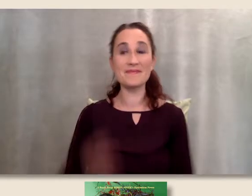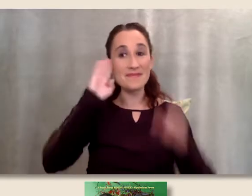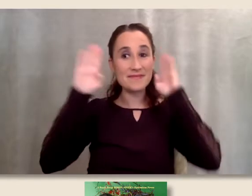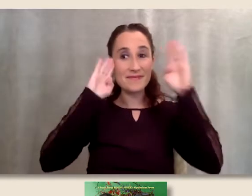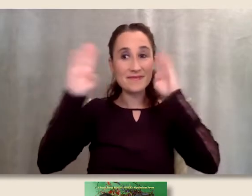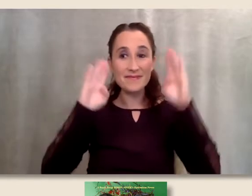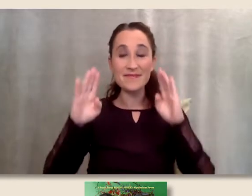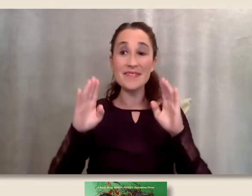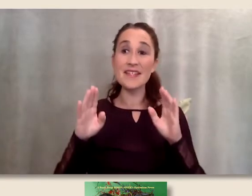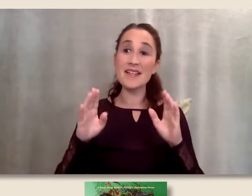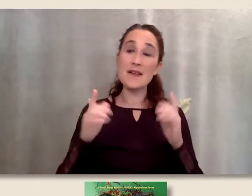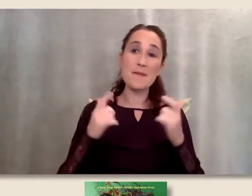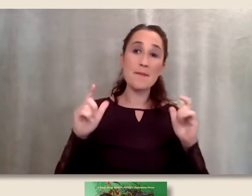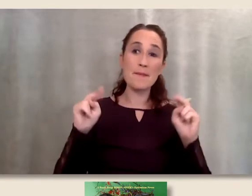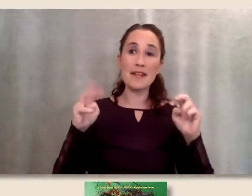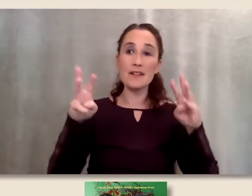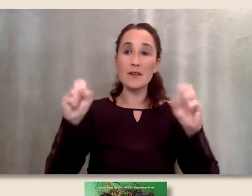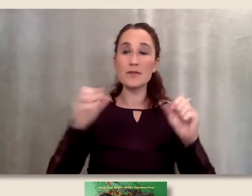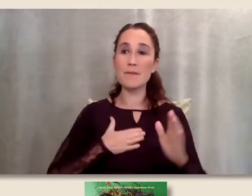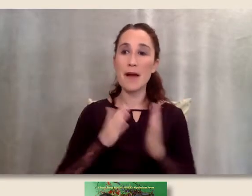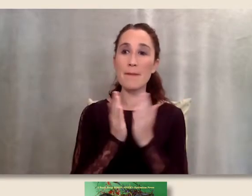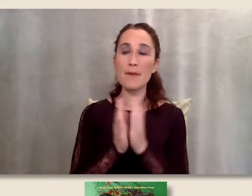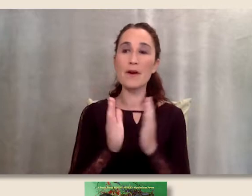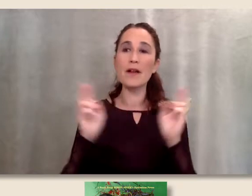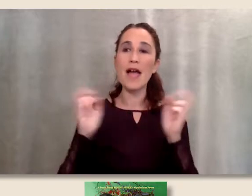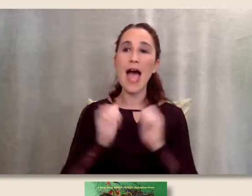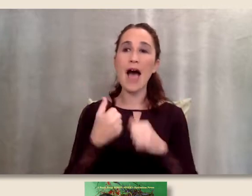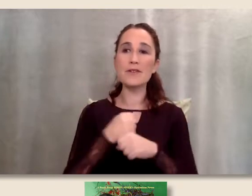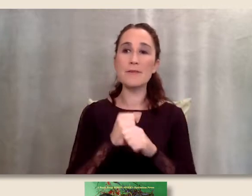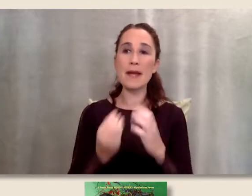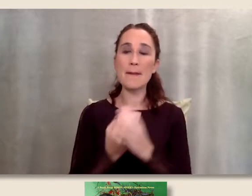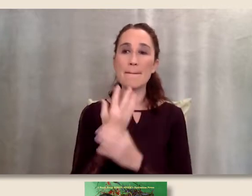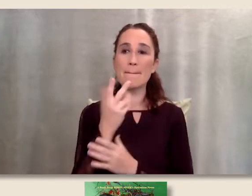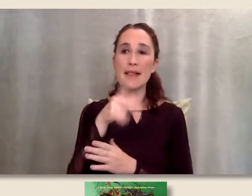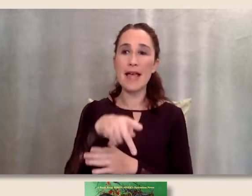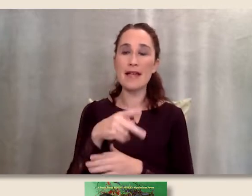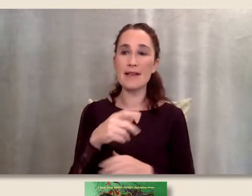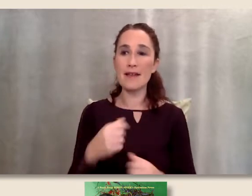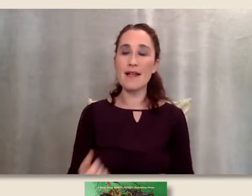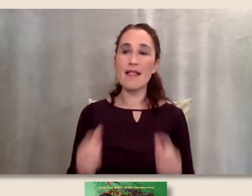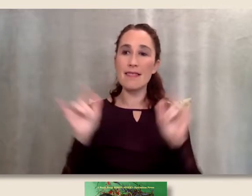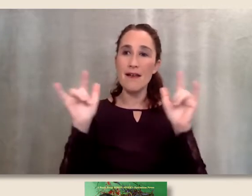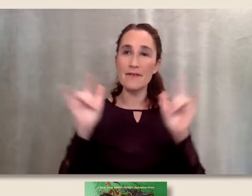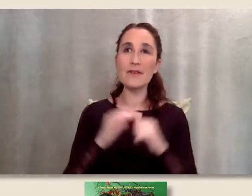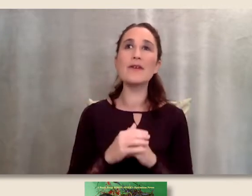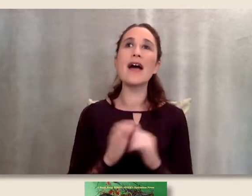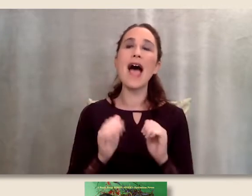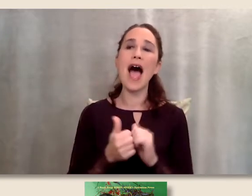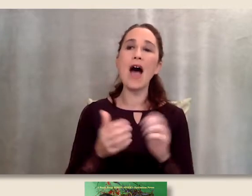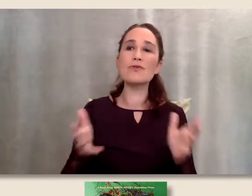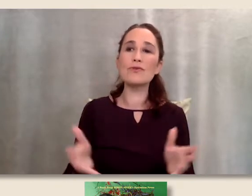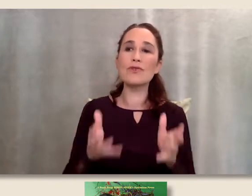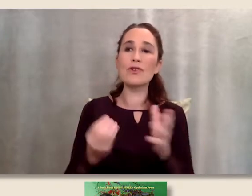Hey guys, so the big news today is that my book, How to Make a Plant Love You, Cultivate Green Space in Your Home and Heart, is out. And the